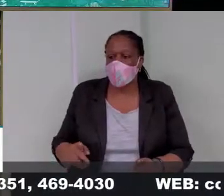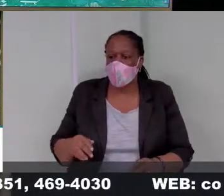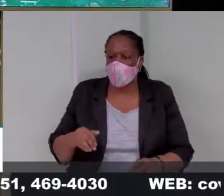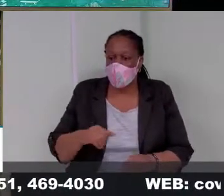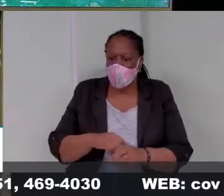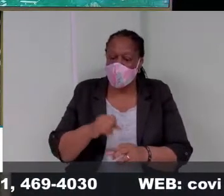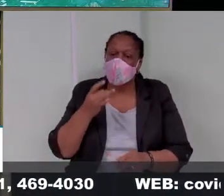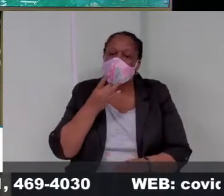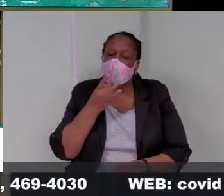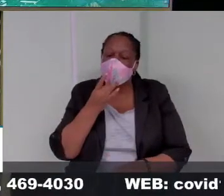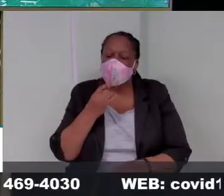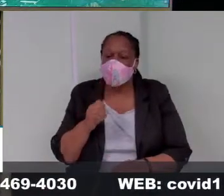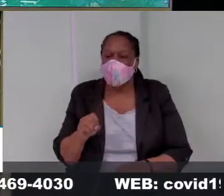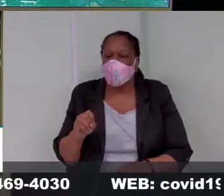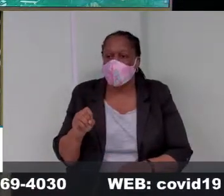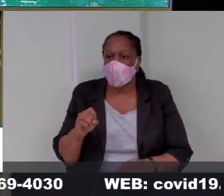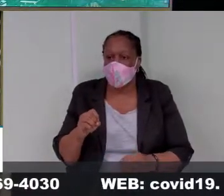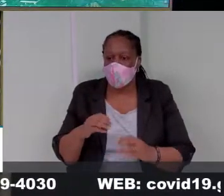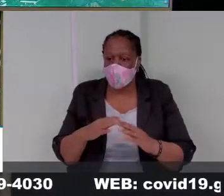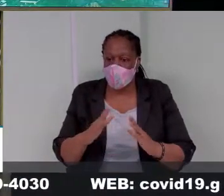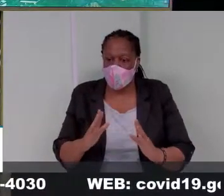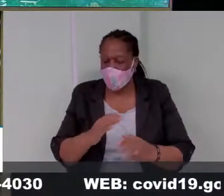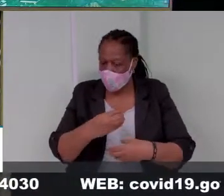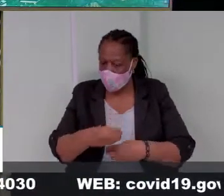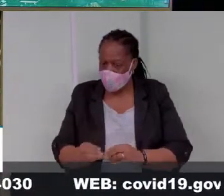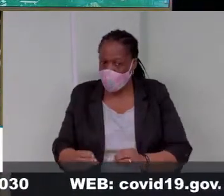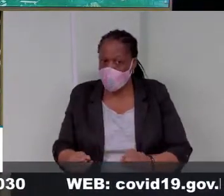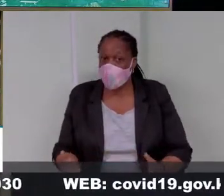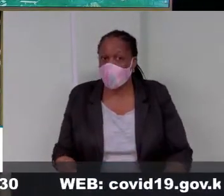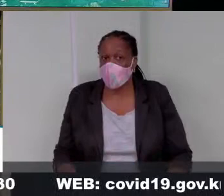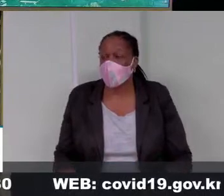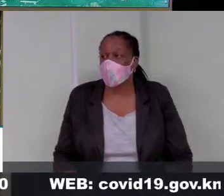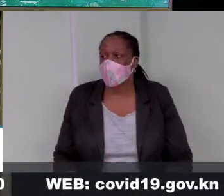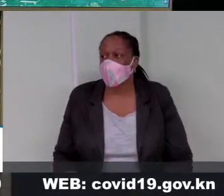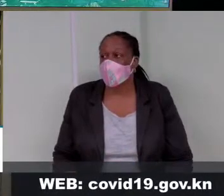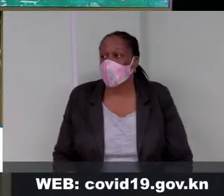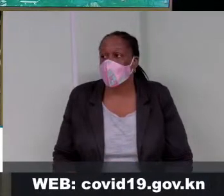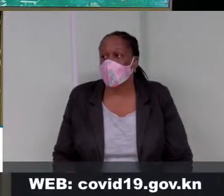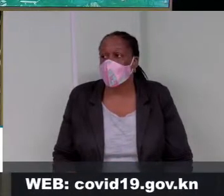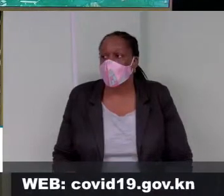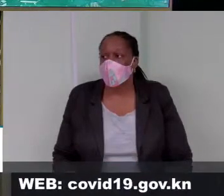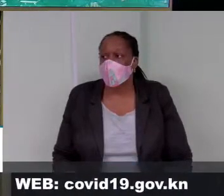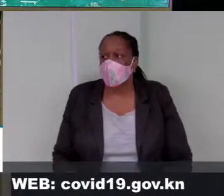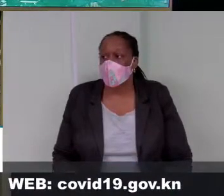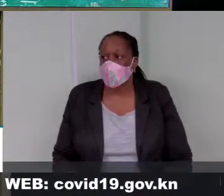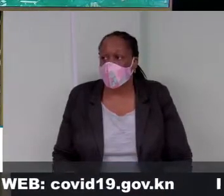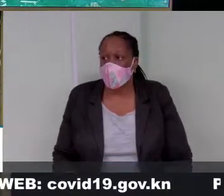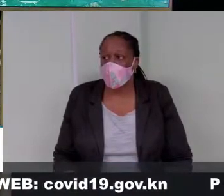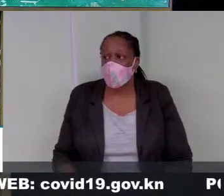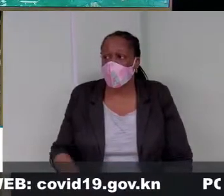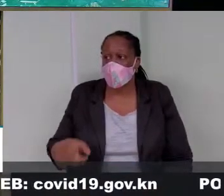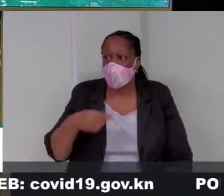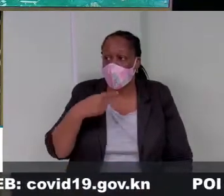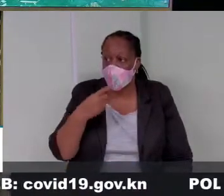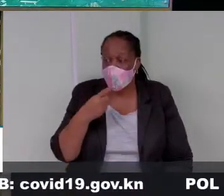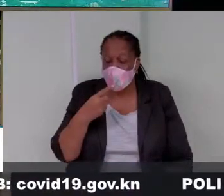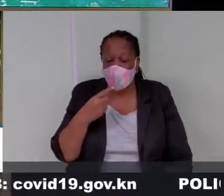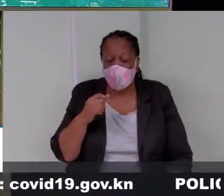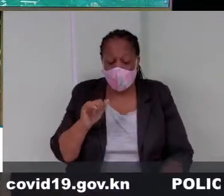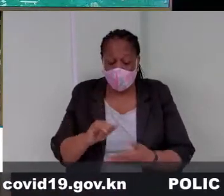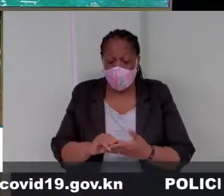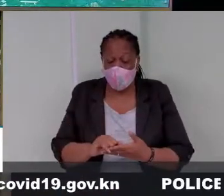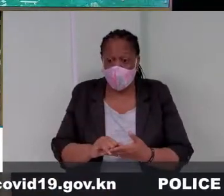that they were having in Antigua. Bear this in mind, that strict protocols were being